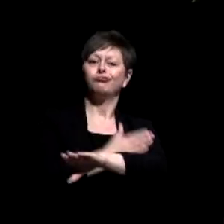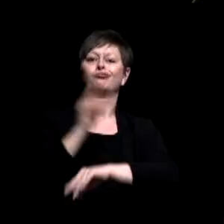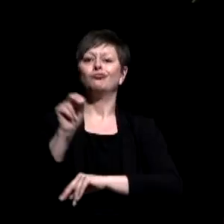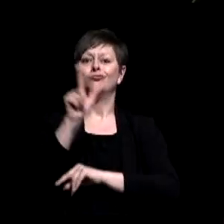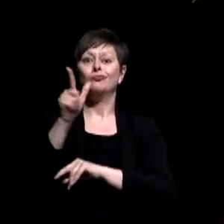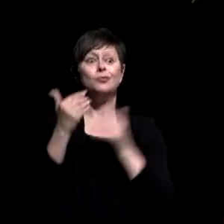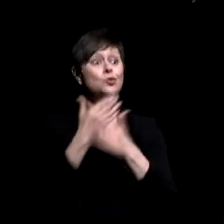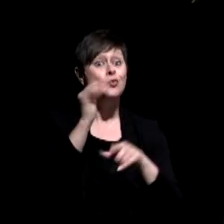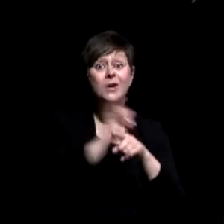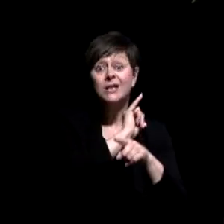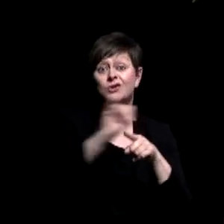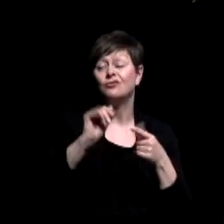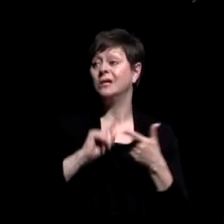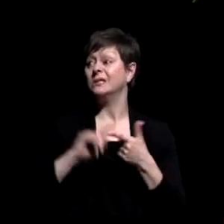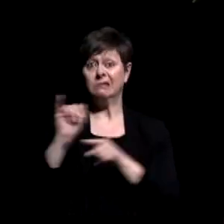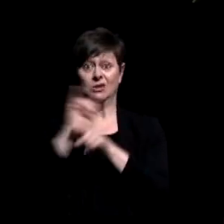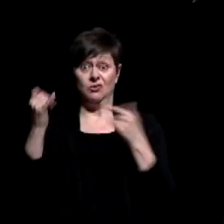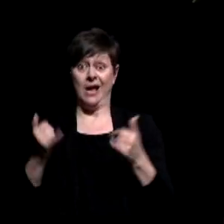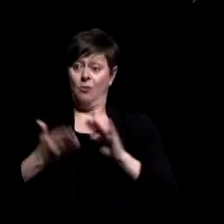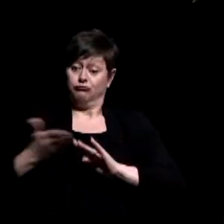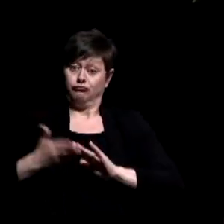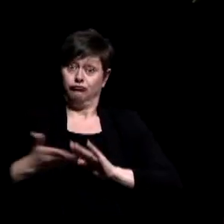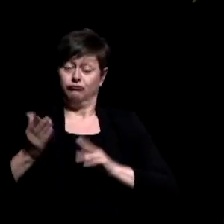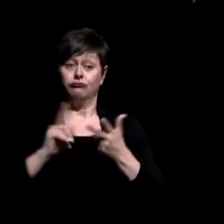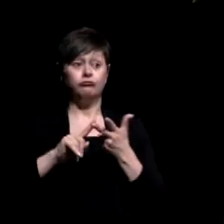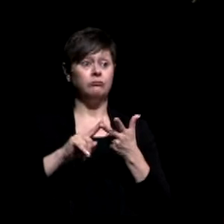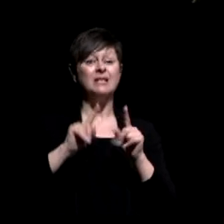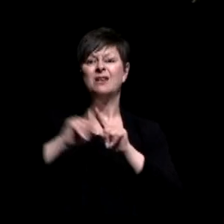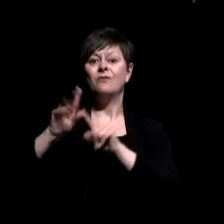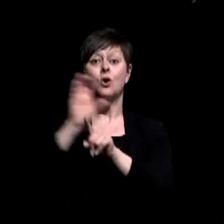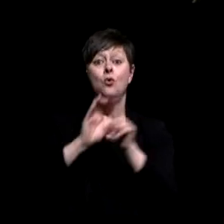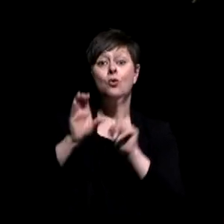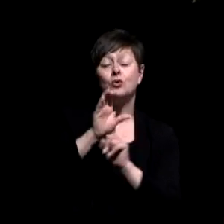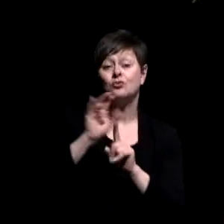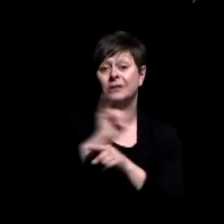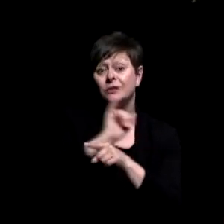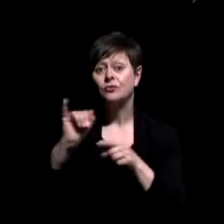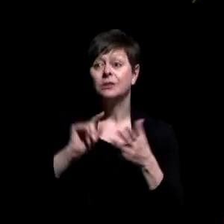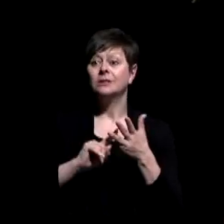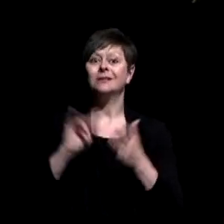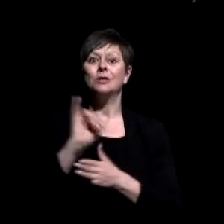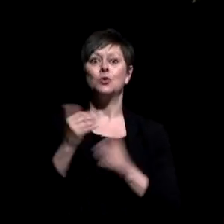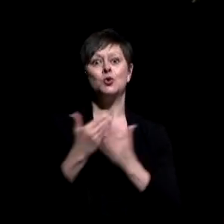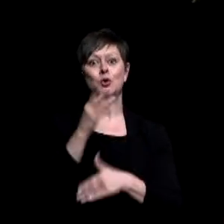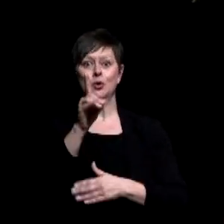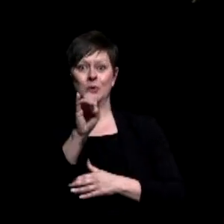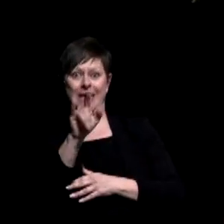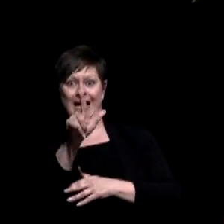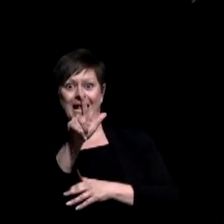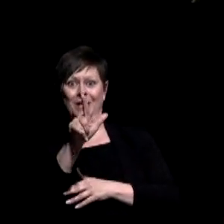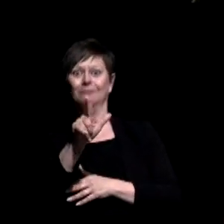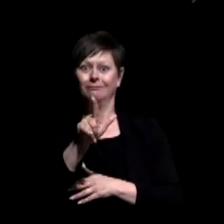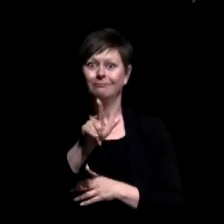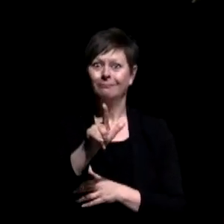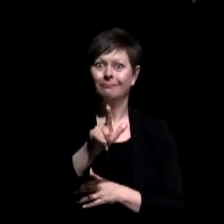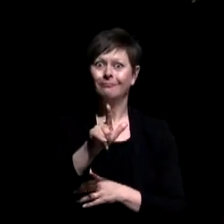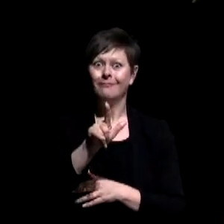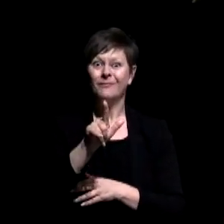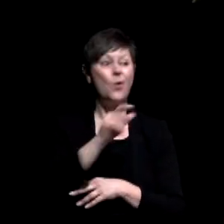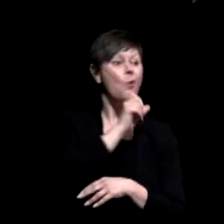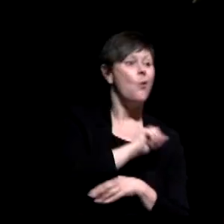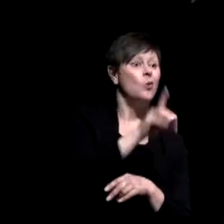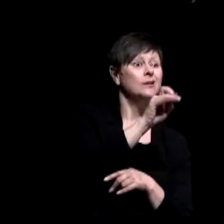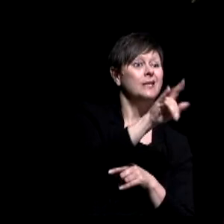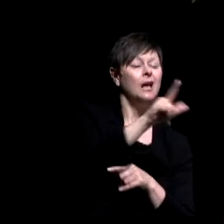industries, existing industries, cultural industries, and of course, new deals to rewrite some old ones.